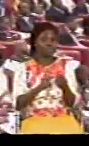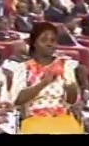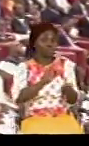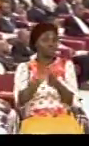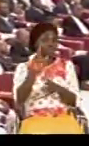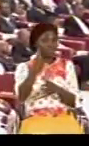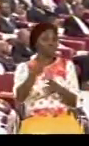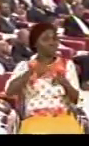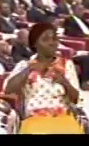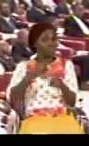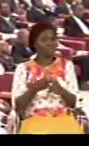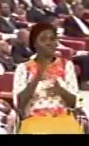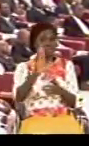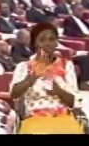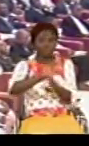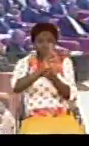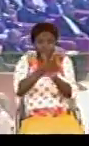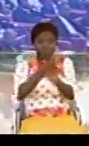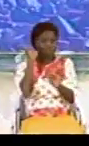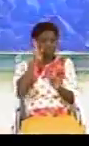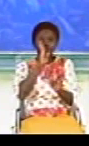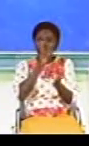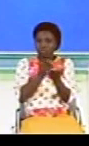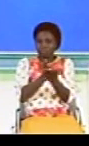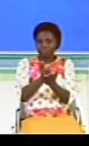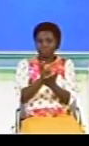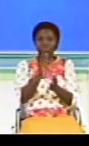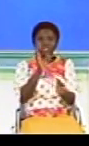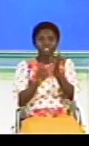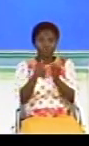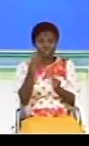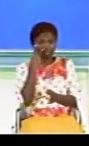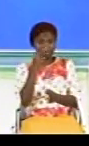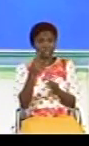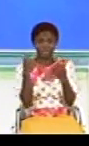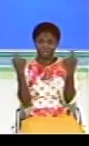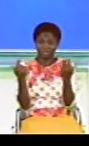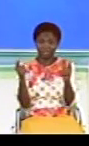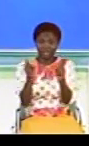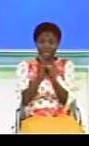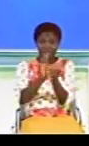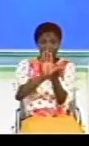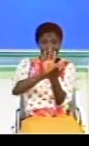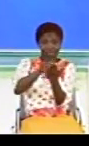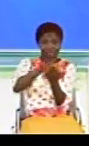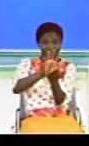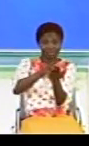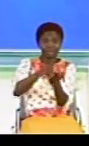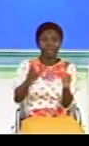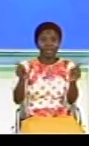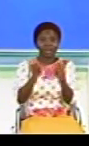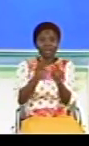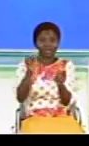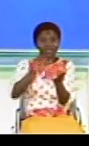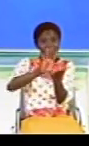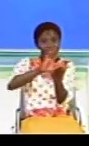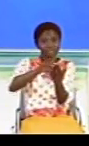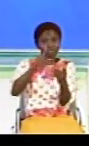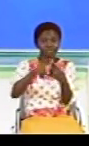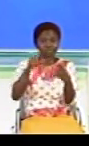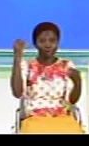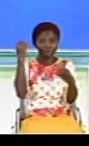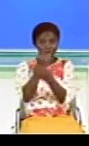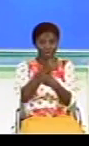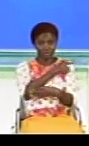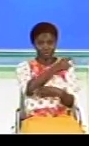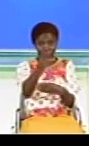genuine. You see sin as a trap. You see sin as a snare to catch you,